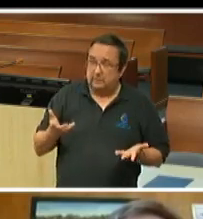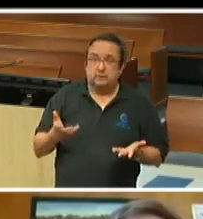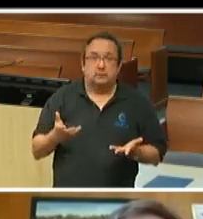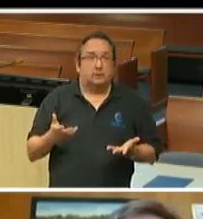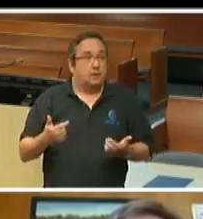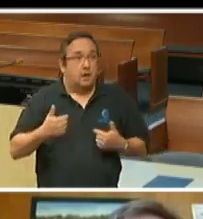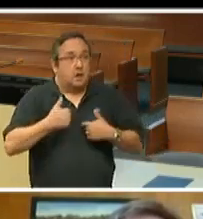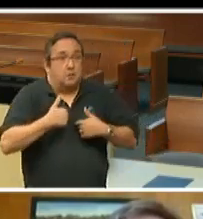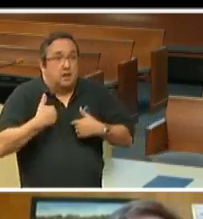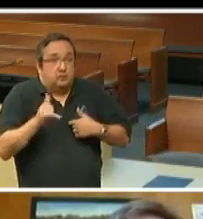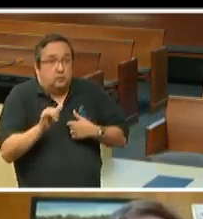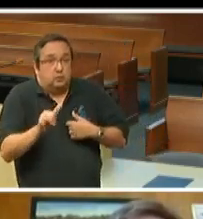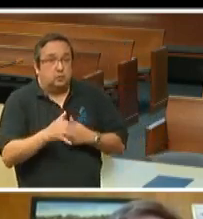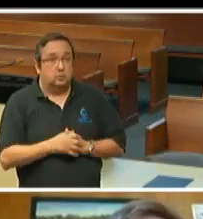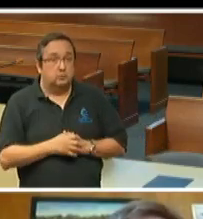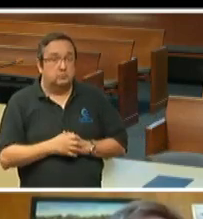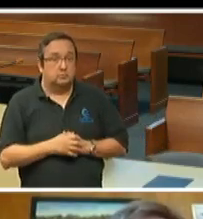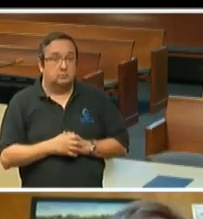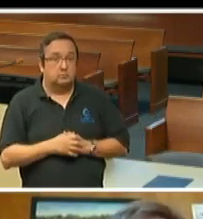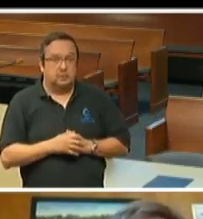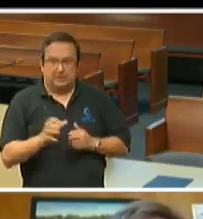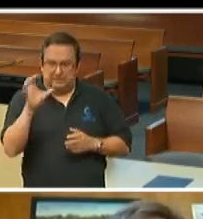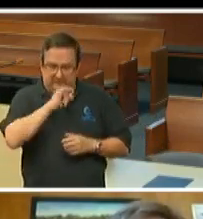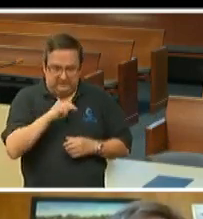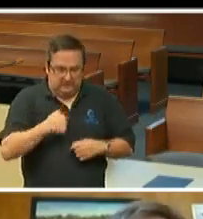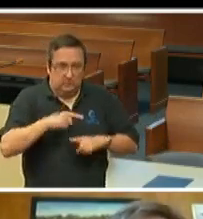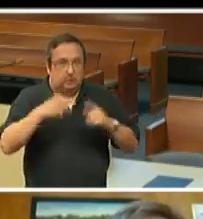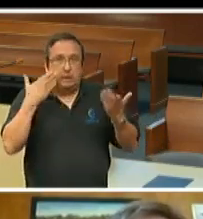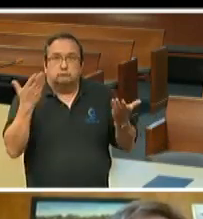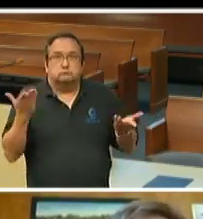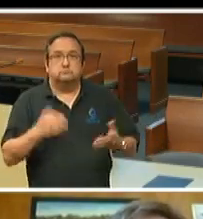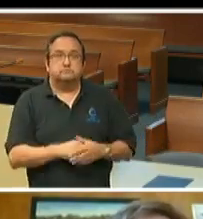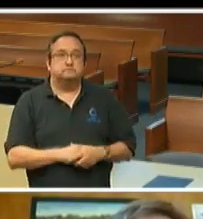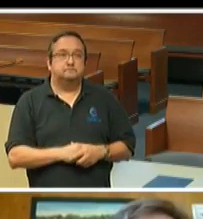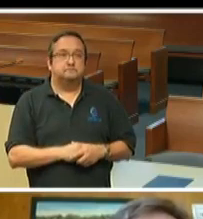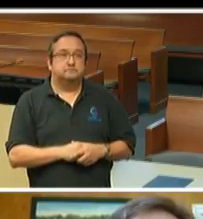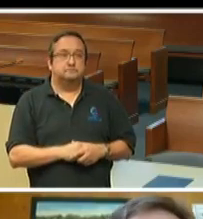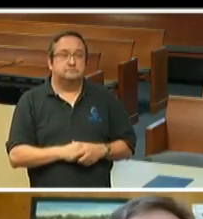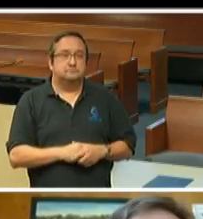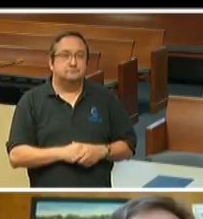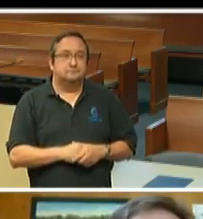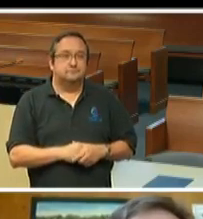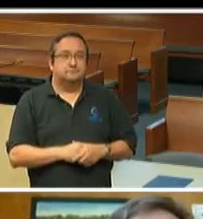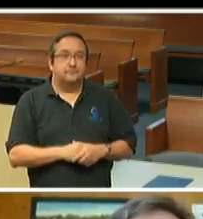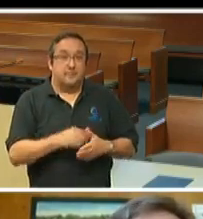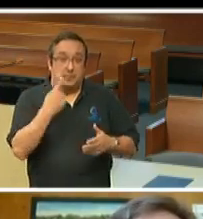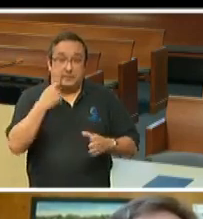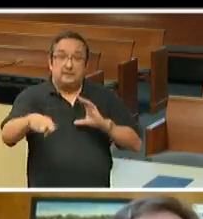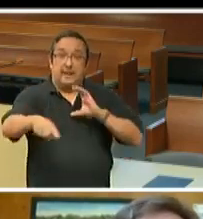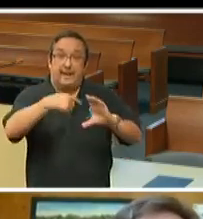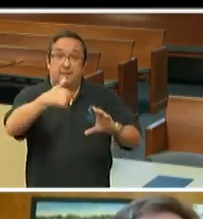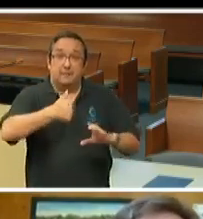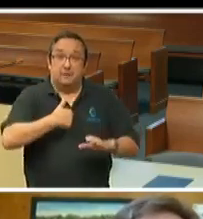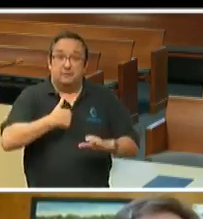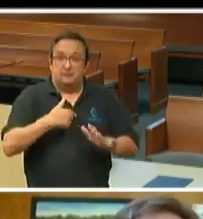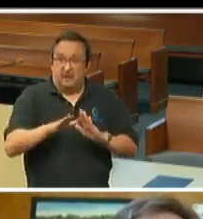have Amendment 2. I'm not sure how I missed it, but I don't have it. Unless it was just emailed in the last half hour.